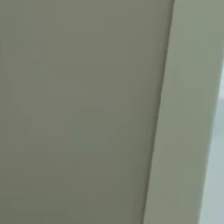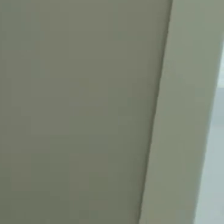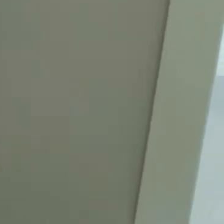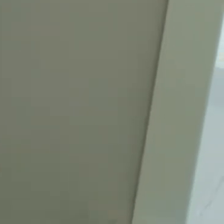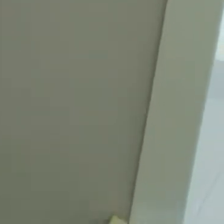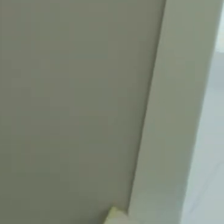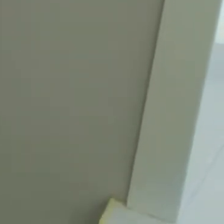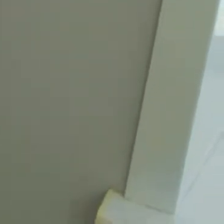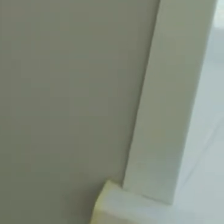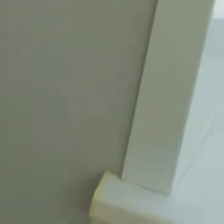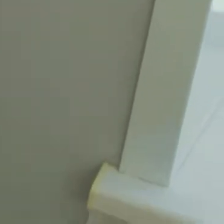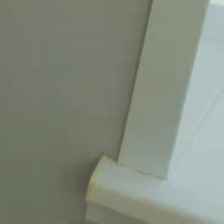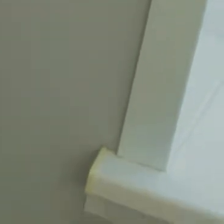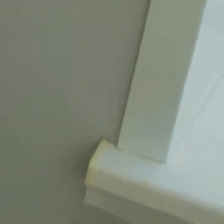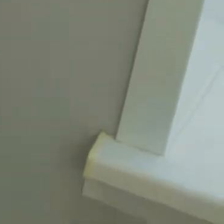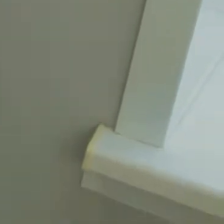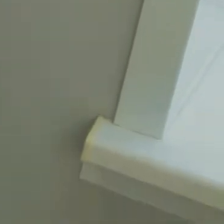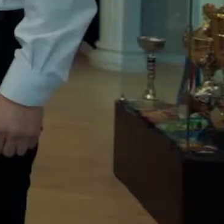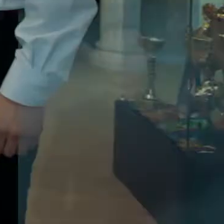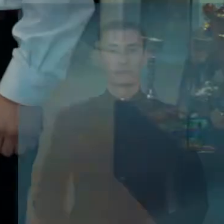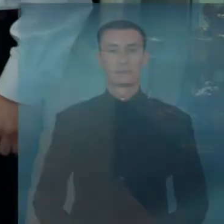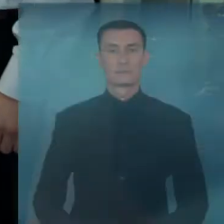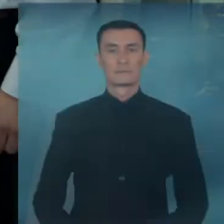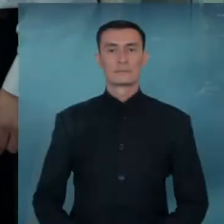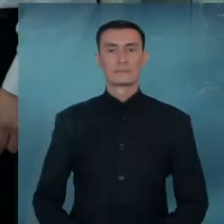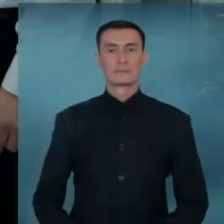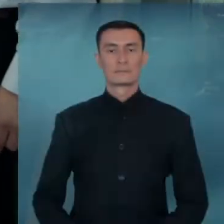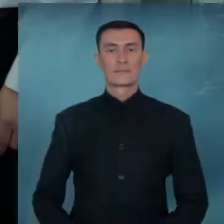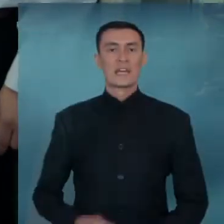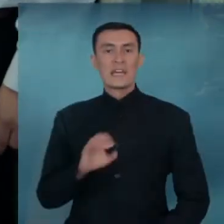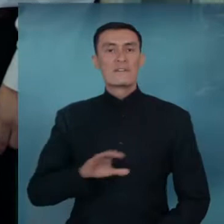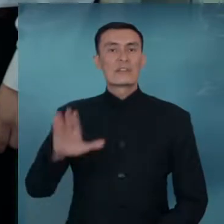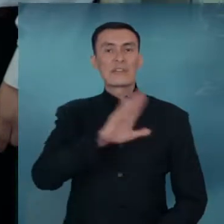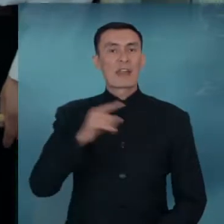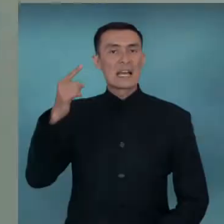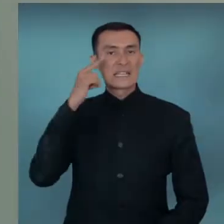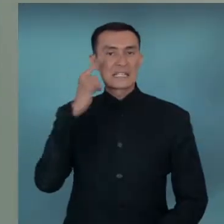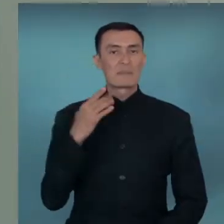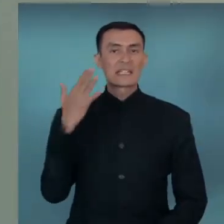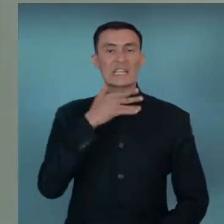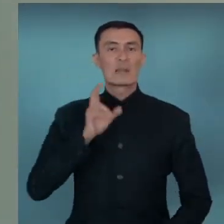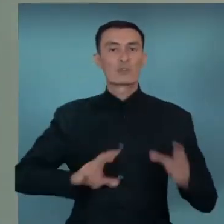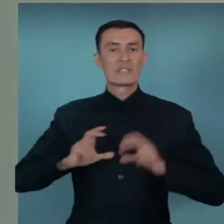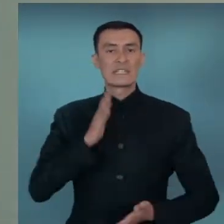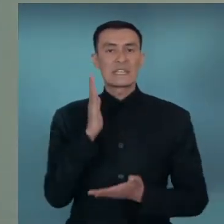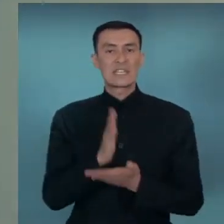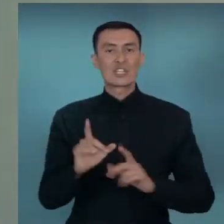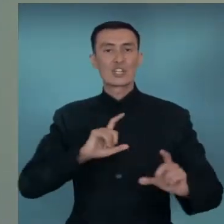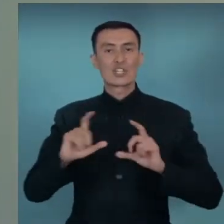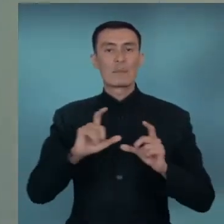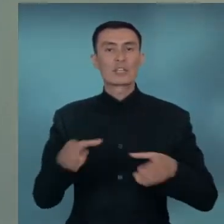There is a chess club named after Dinara Saduakassova in the Eurasian National University. The annual